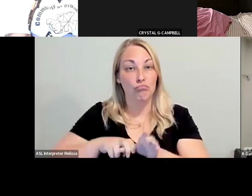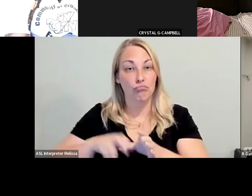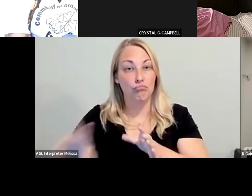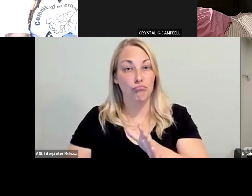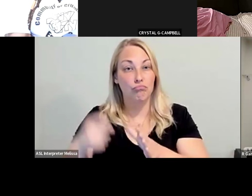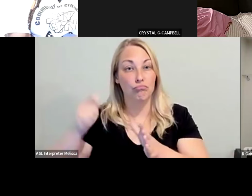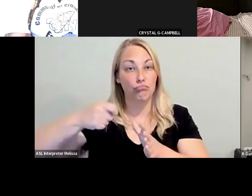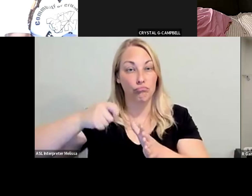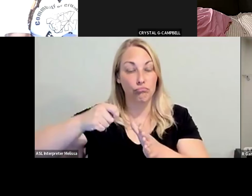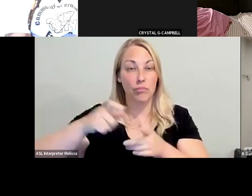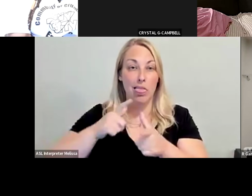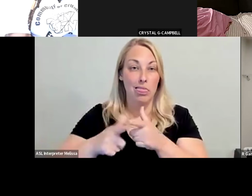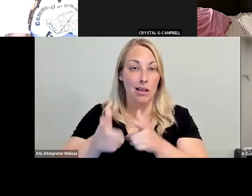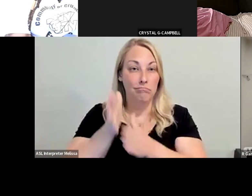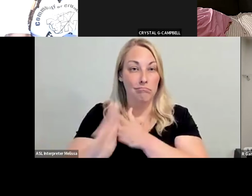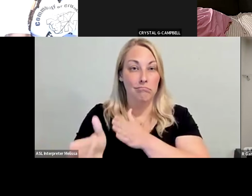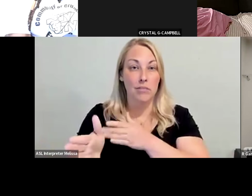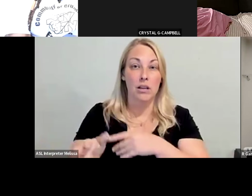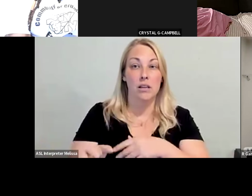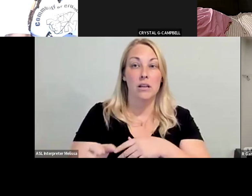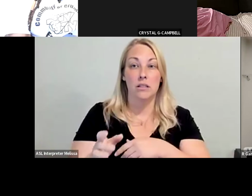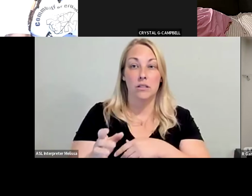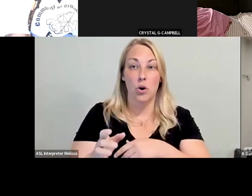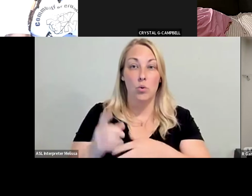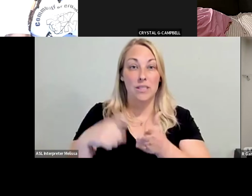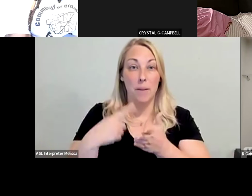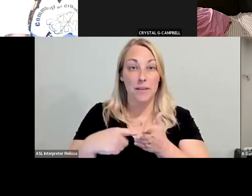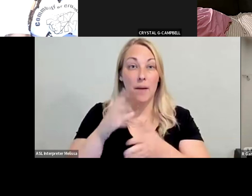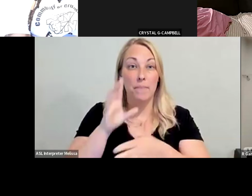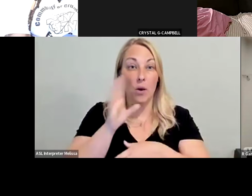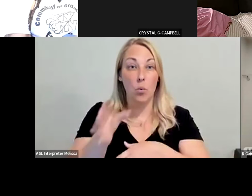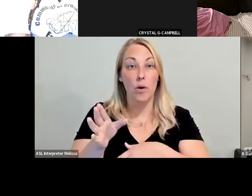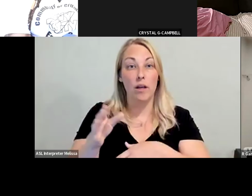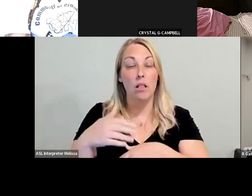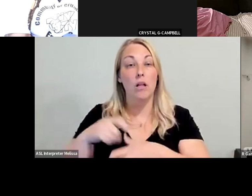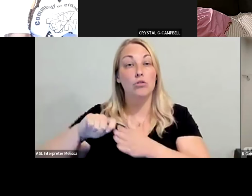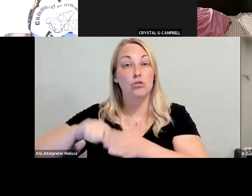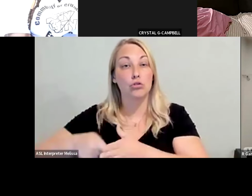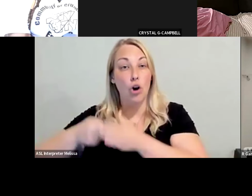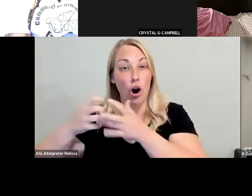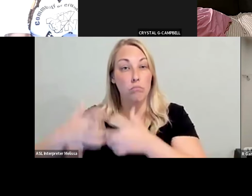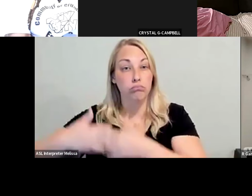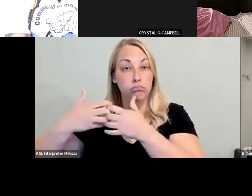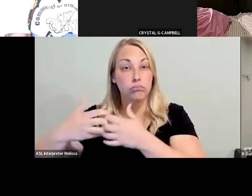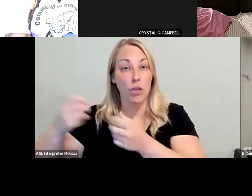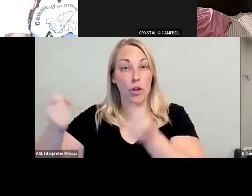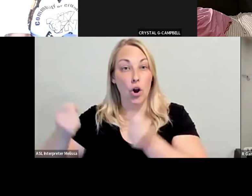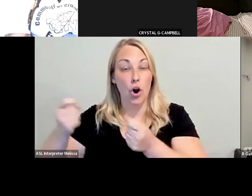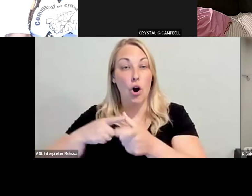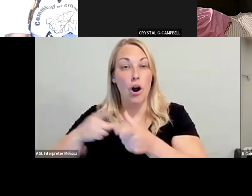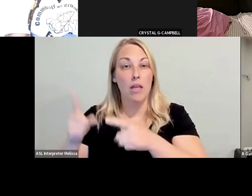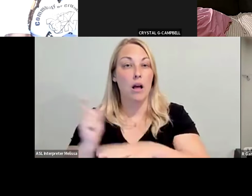key fob out of the car, keep it started, and then they'll go back inside their house, or just running inside to pick an